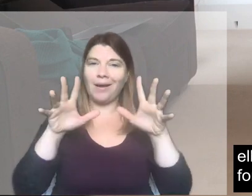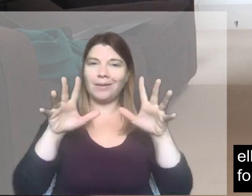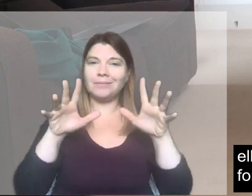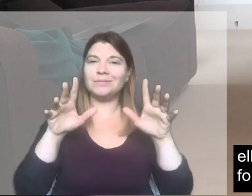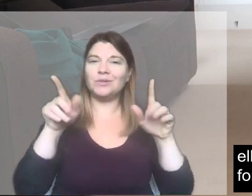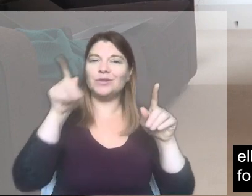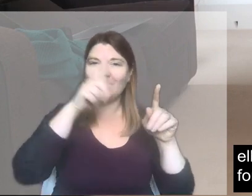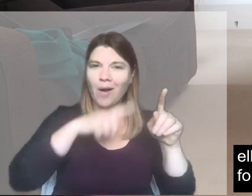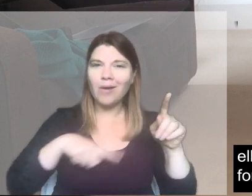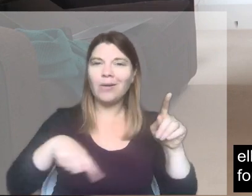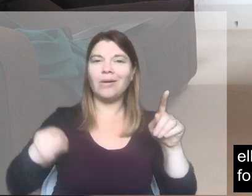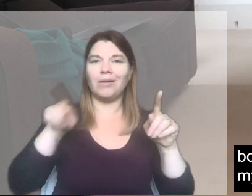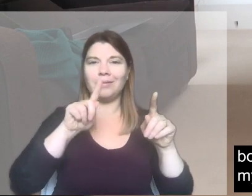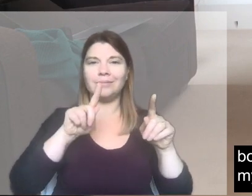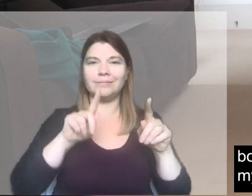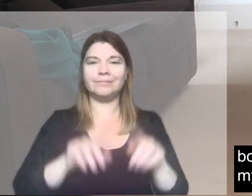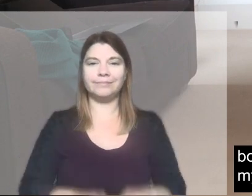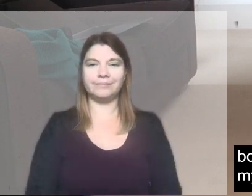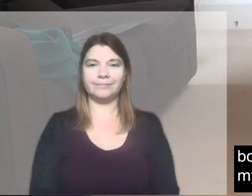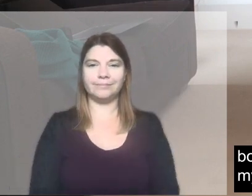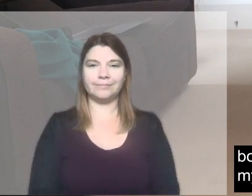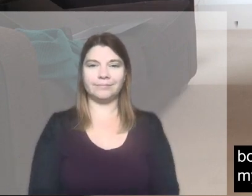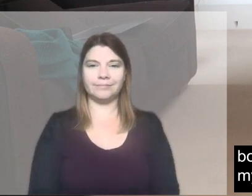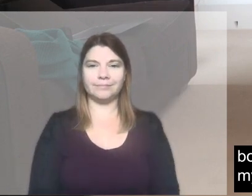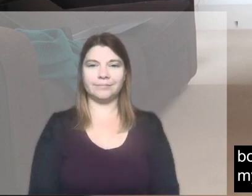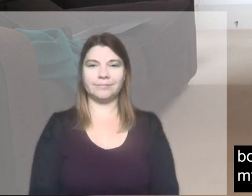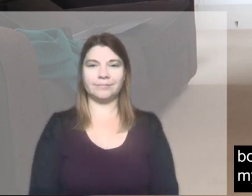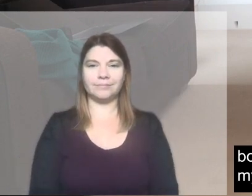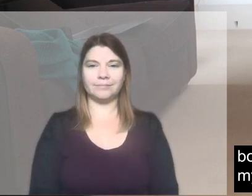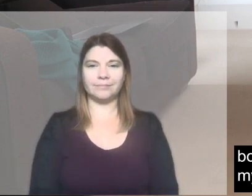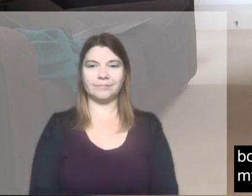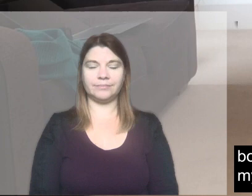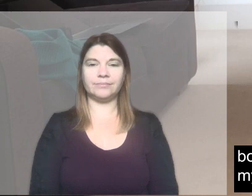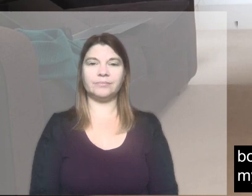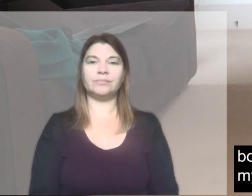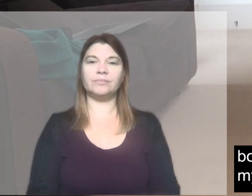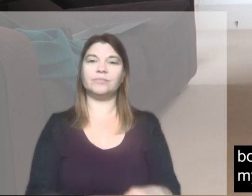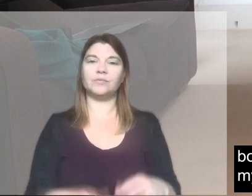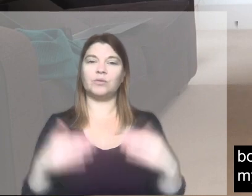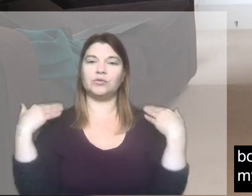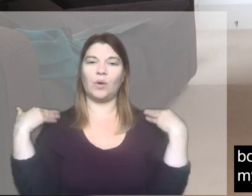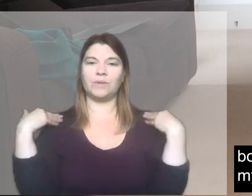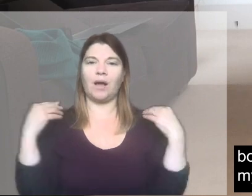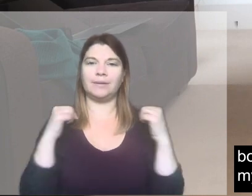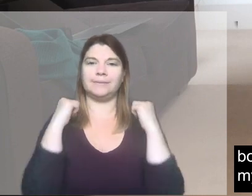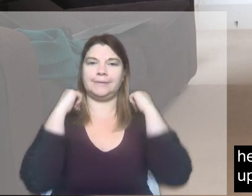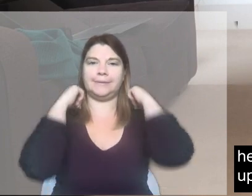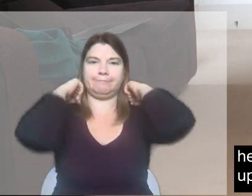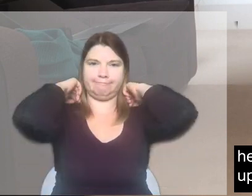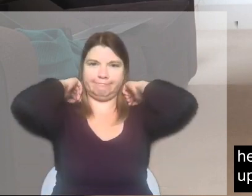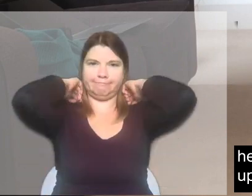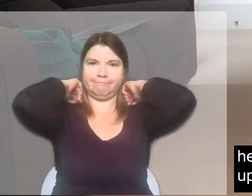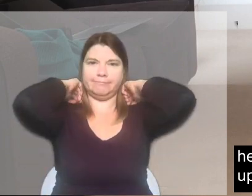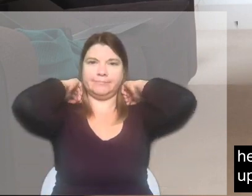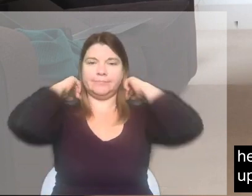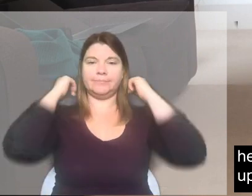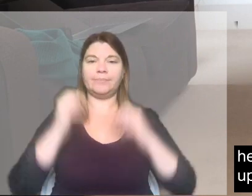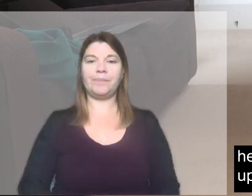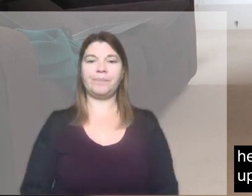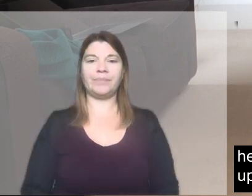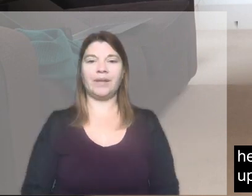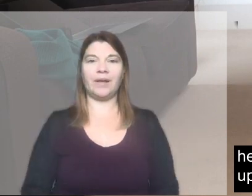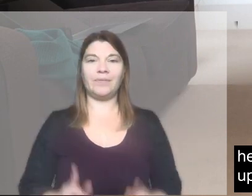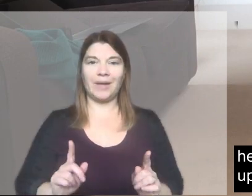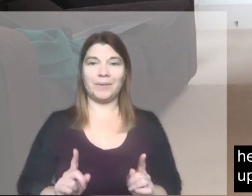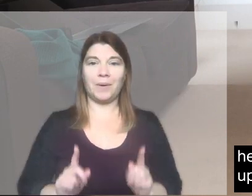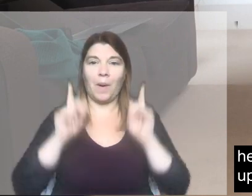forwards up in front of me. I'm working both arms at the same time here, and my elbows have come up to about shoulder height. Then I'm